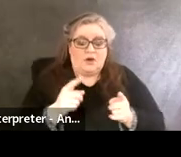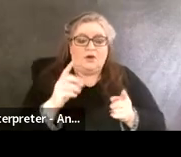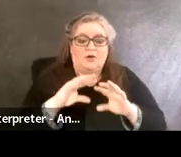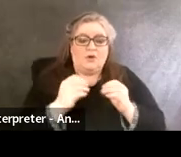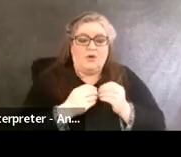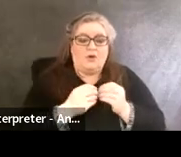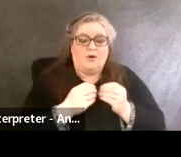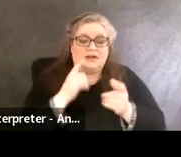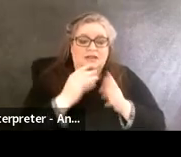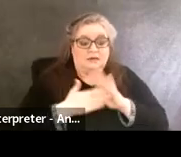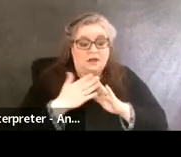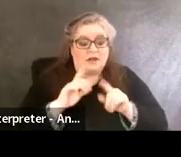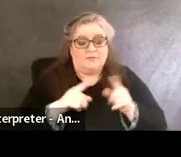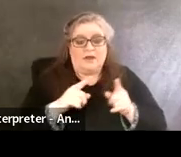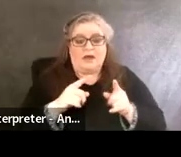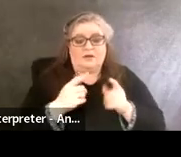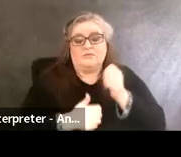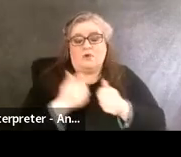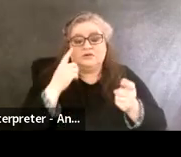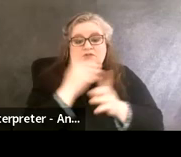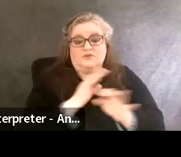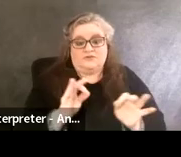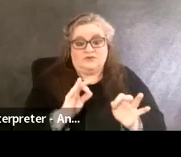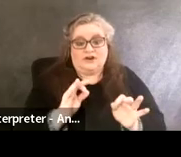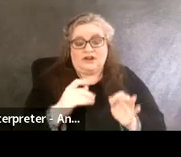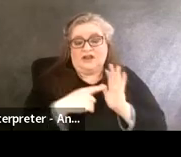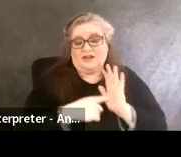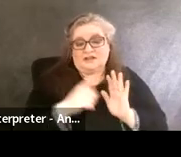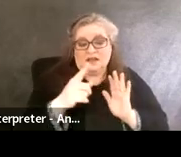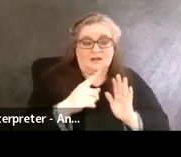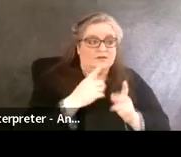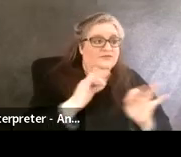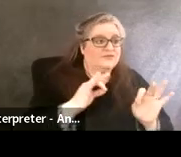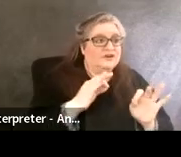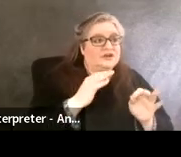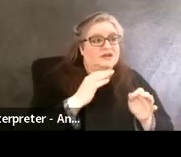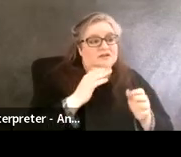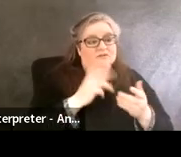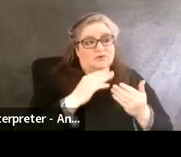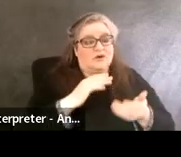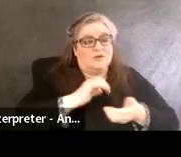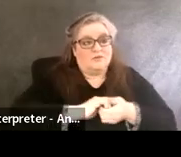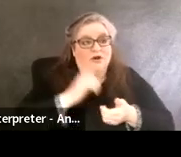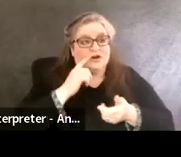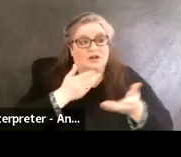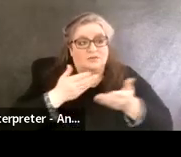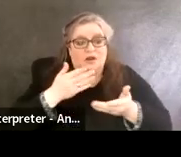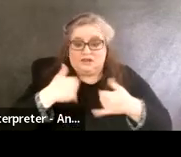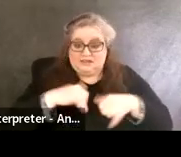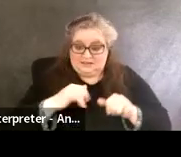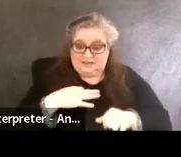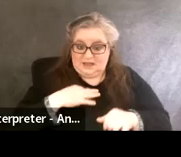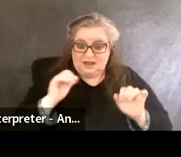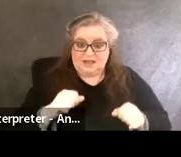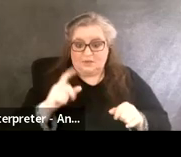have been operational but mostly on a free basis, i.e. free programming, partnering, and bartering with other creatives, are we still eligible? Can